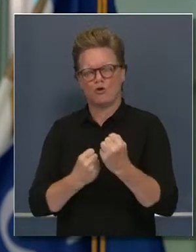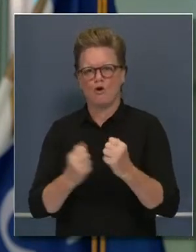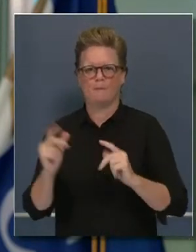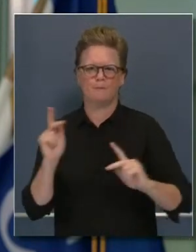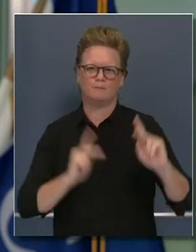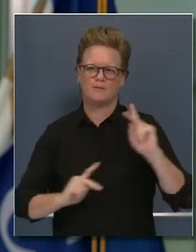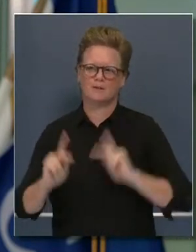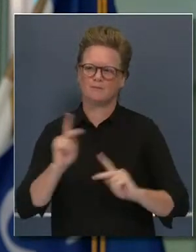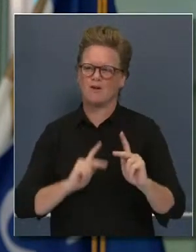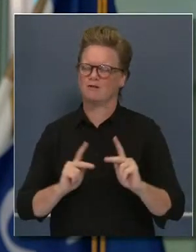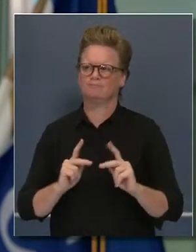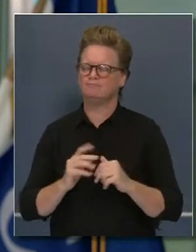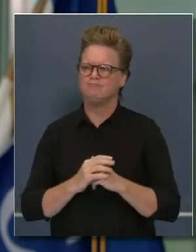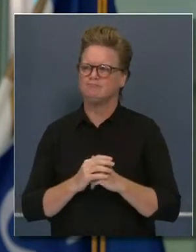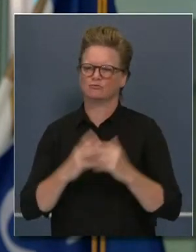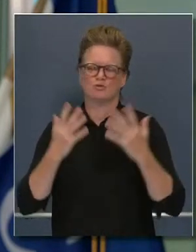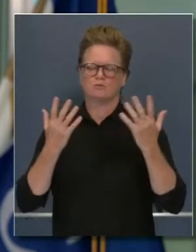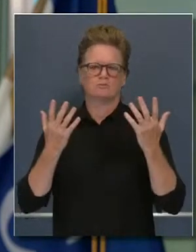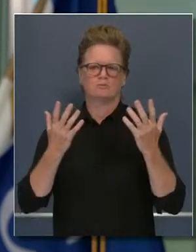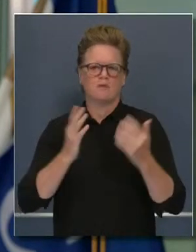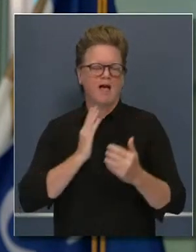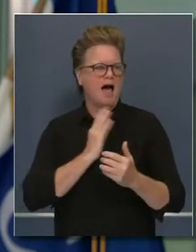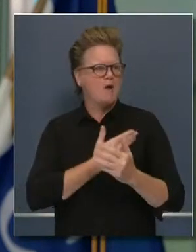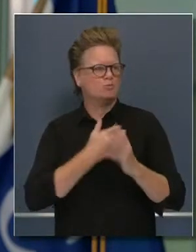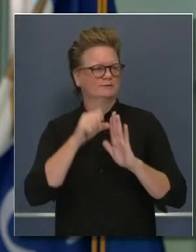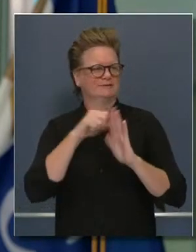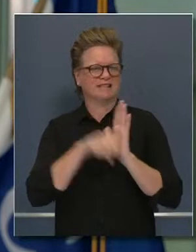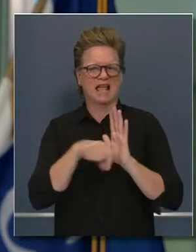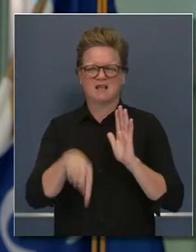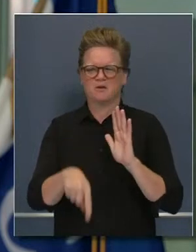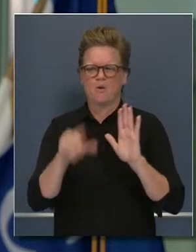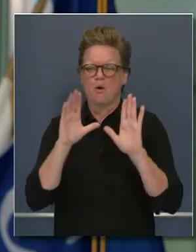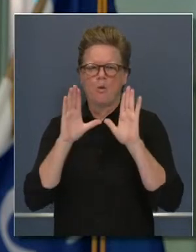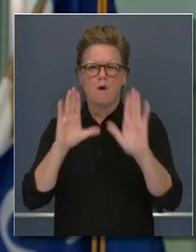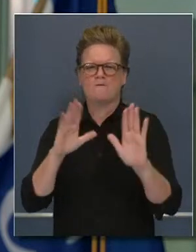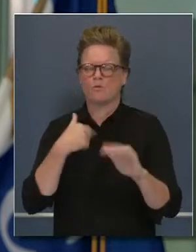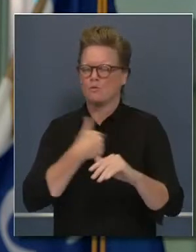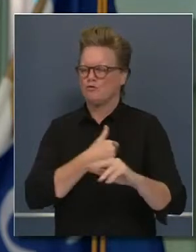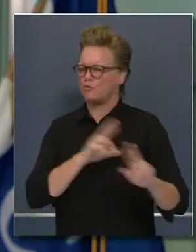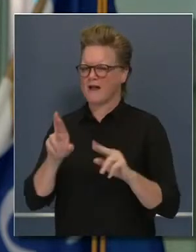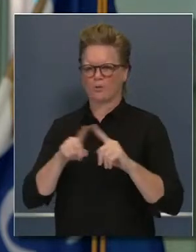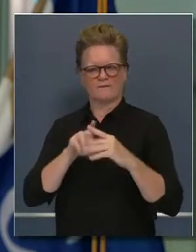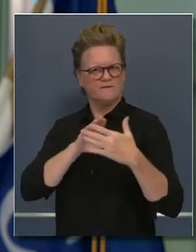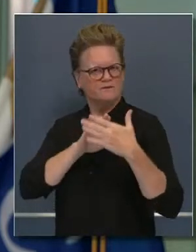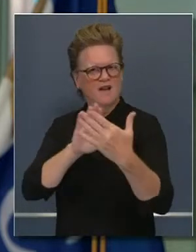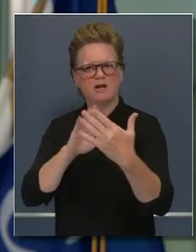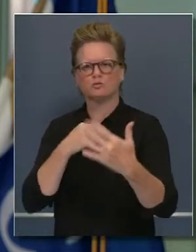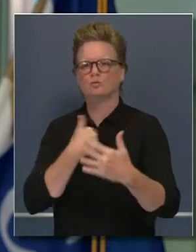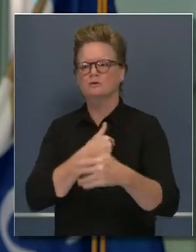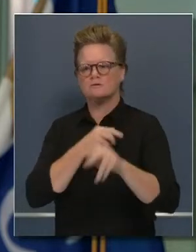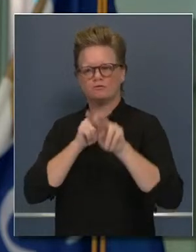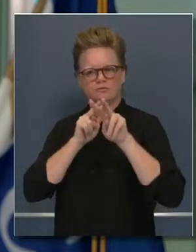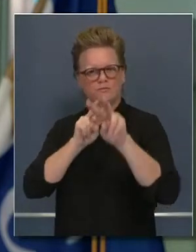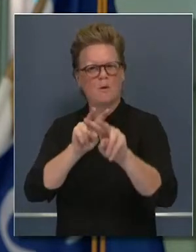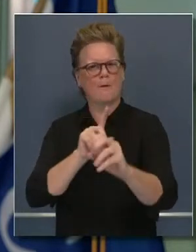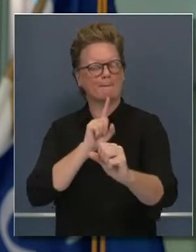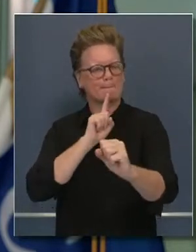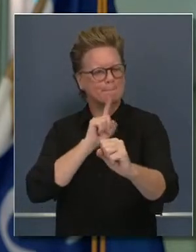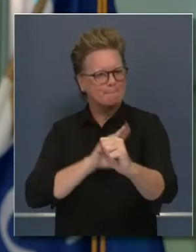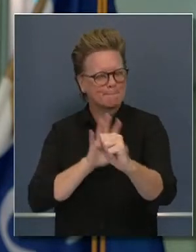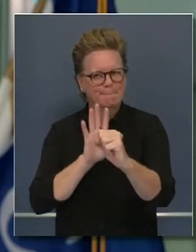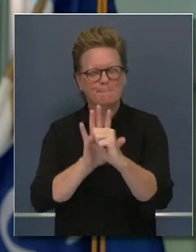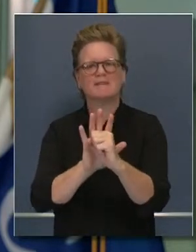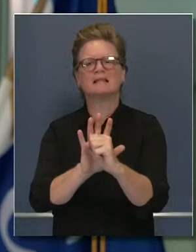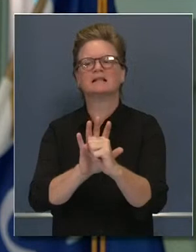remarkable capacity to meet these challenges head on, and we are committed not only to address the immediate, but to address